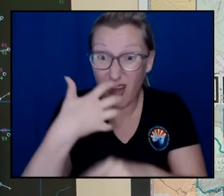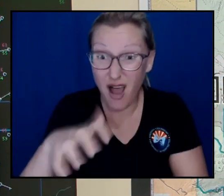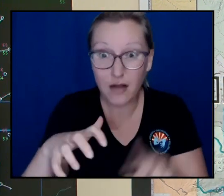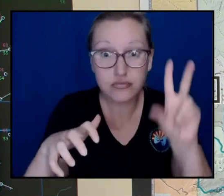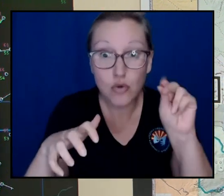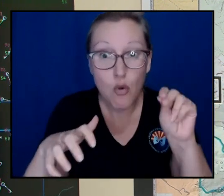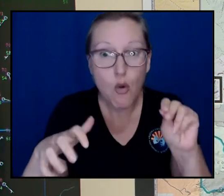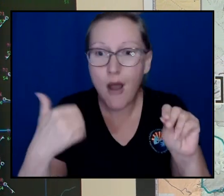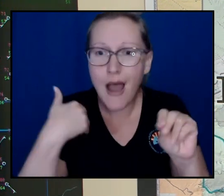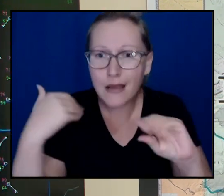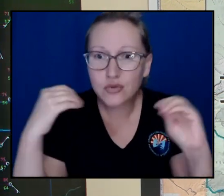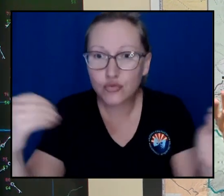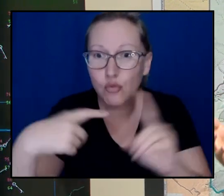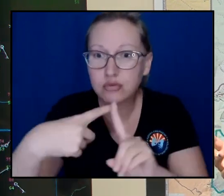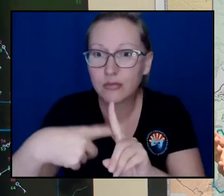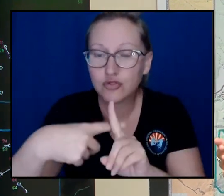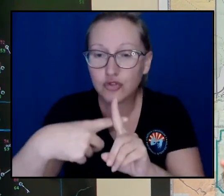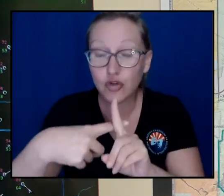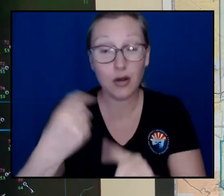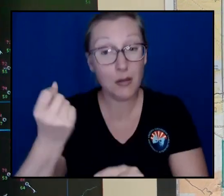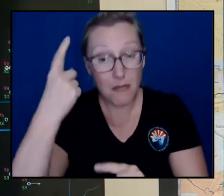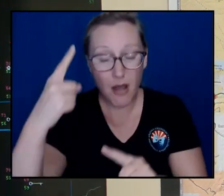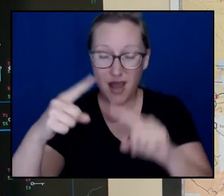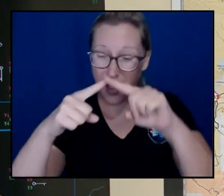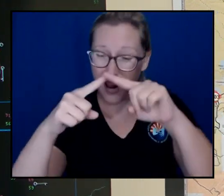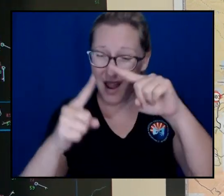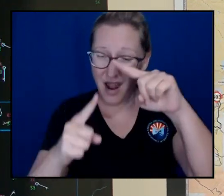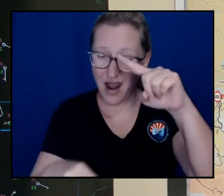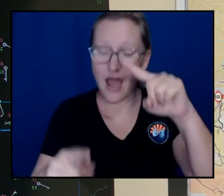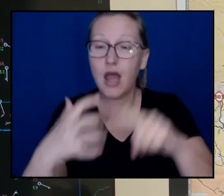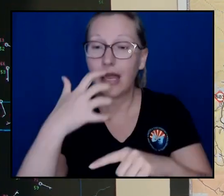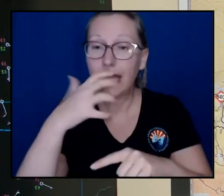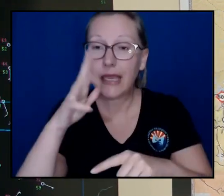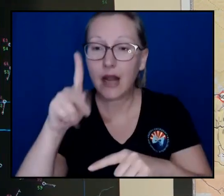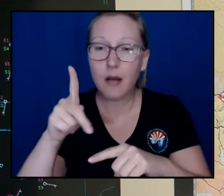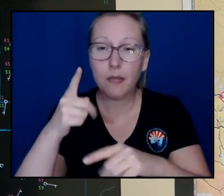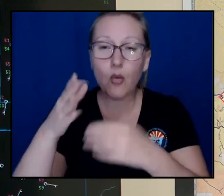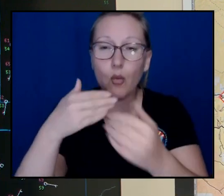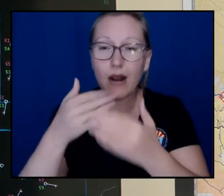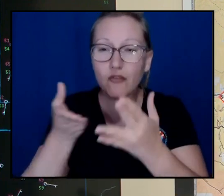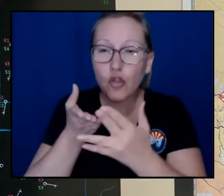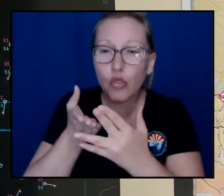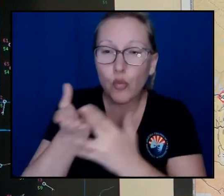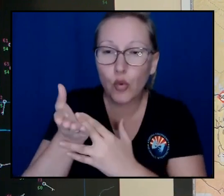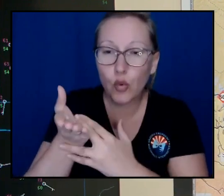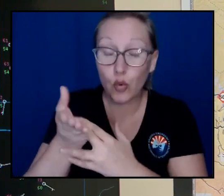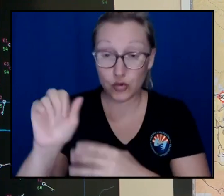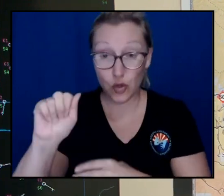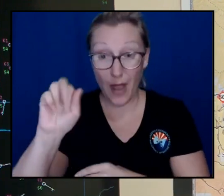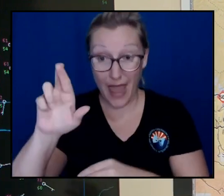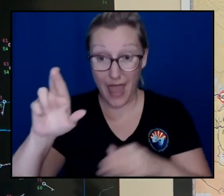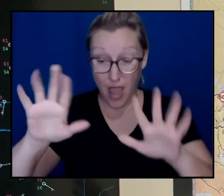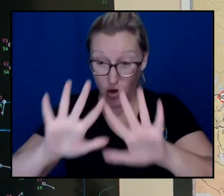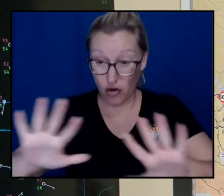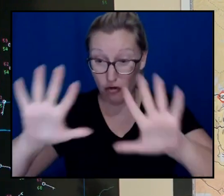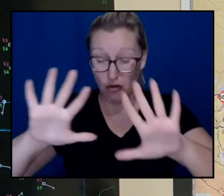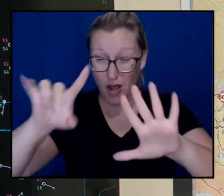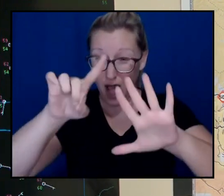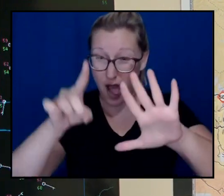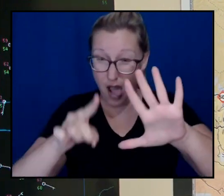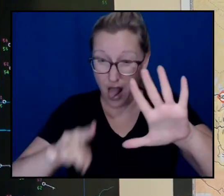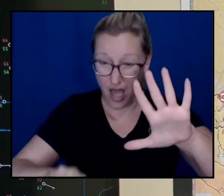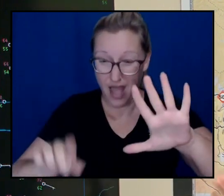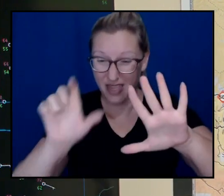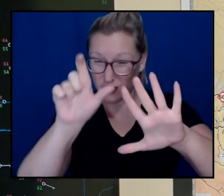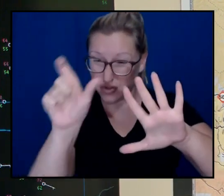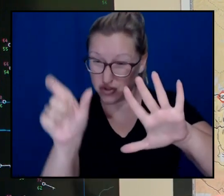up anything that it's around. So it'll heat up the air up to about 50,000 degrees Fahrenheit. That's hotter than the surface of the